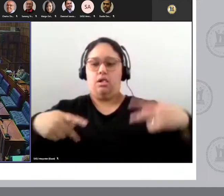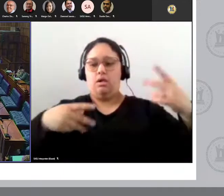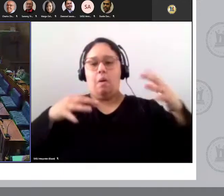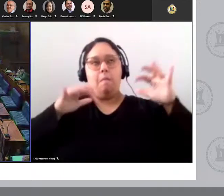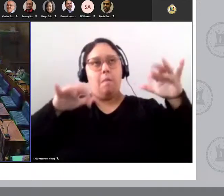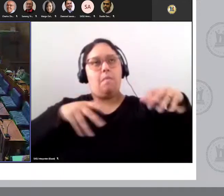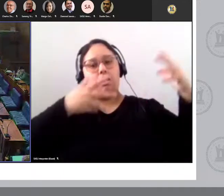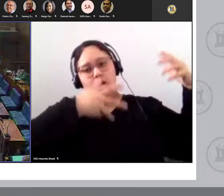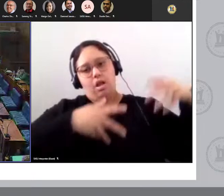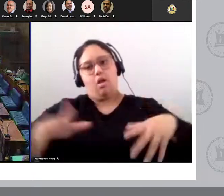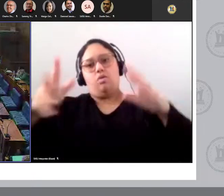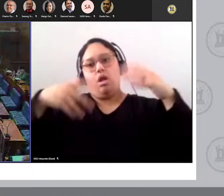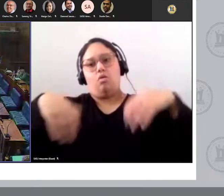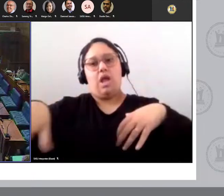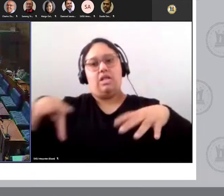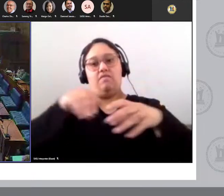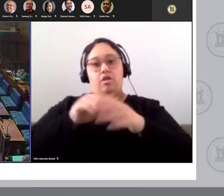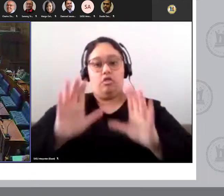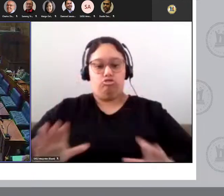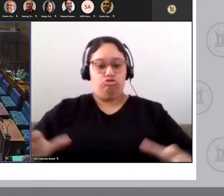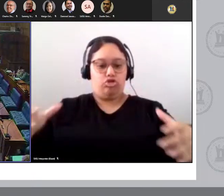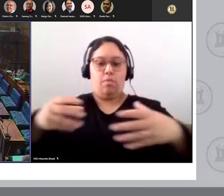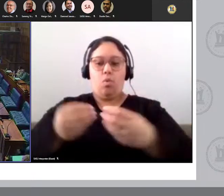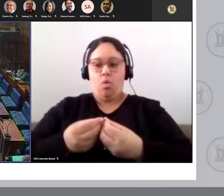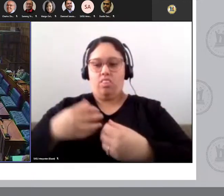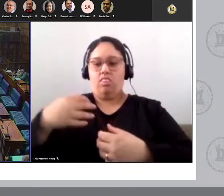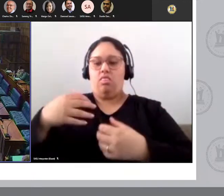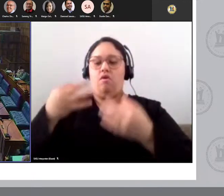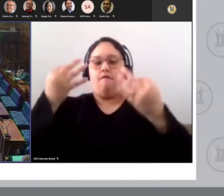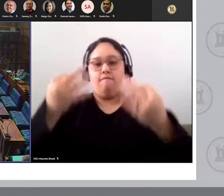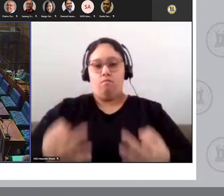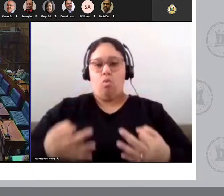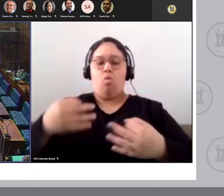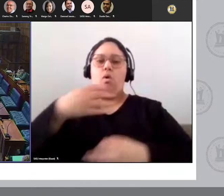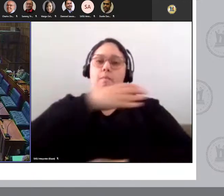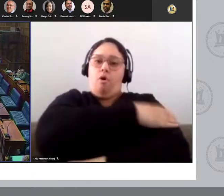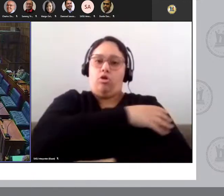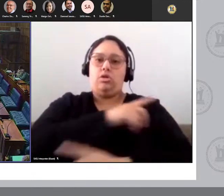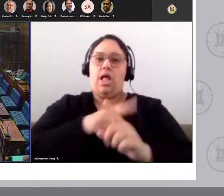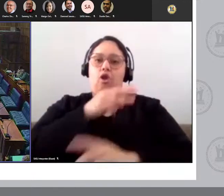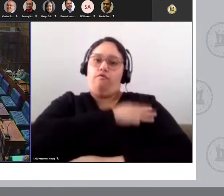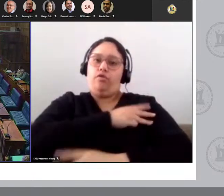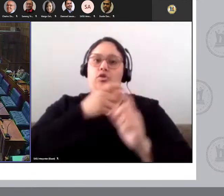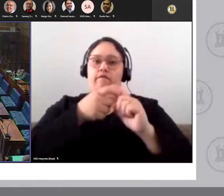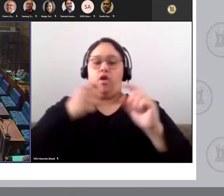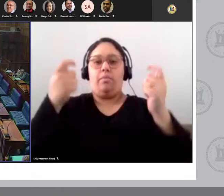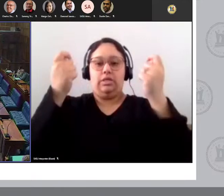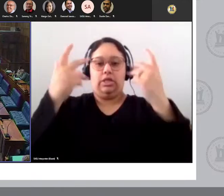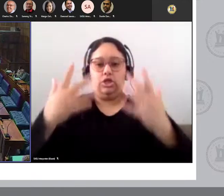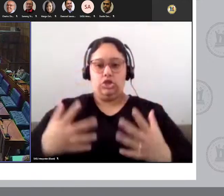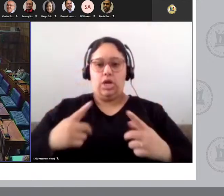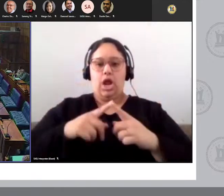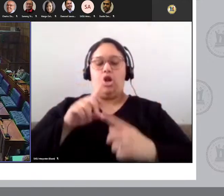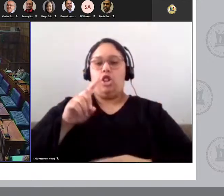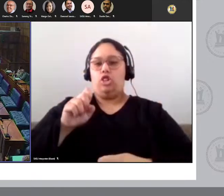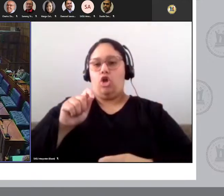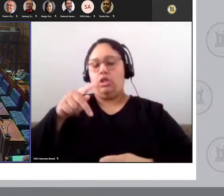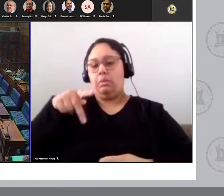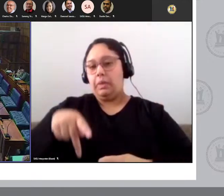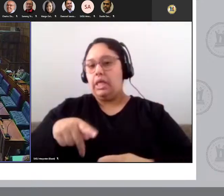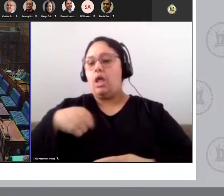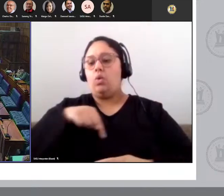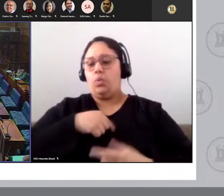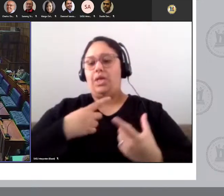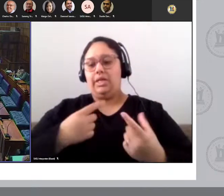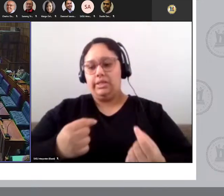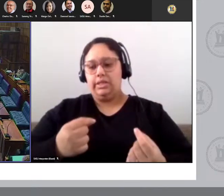evacuation exercise in the chamber with our floor marshals, including the officials from Treasury and .P, and we did